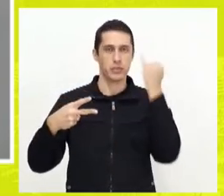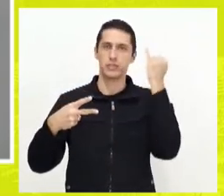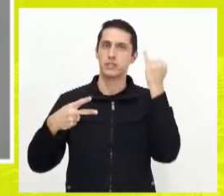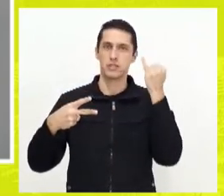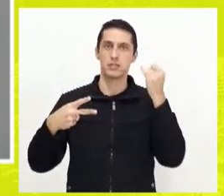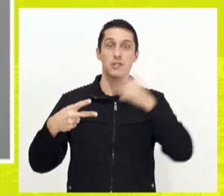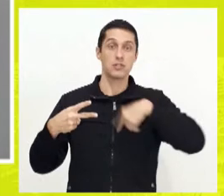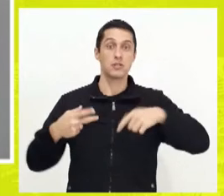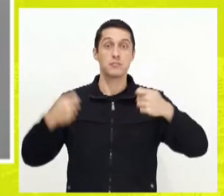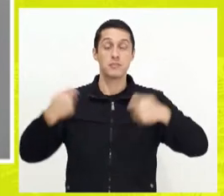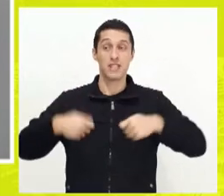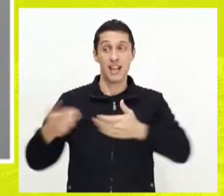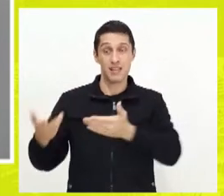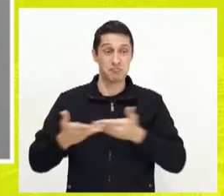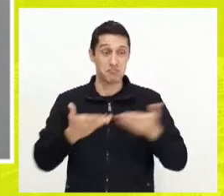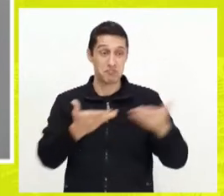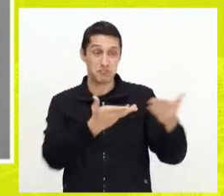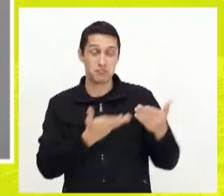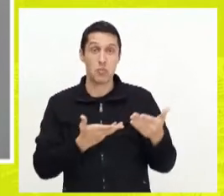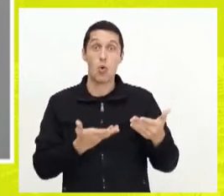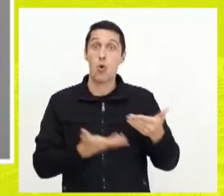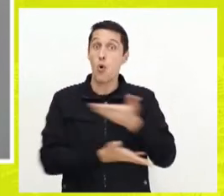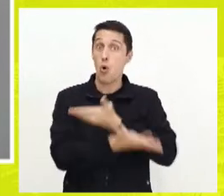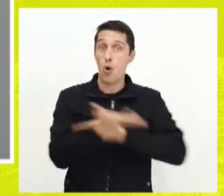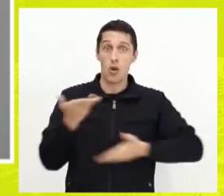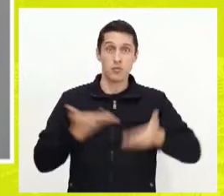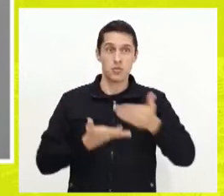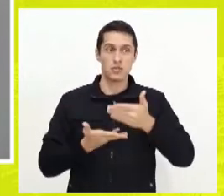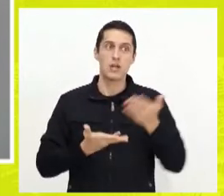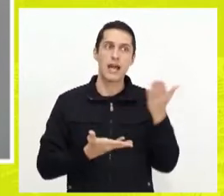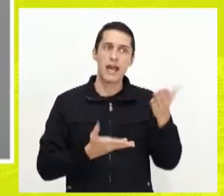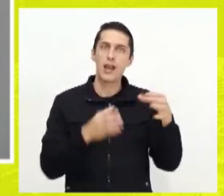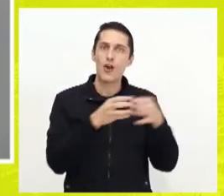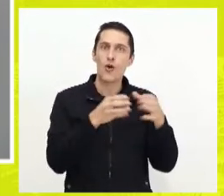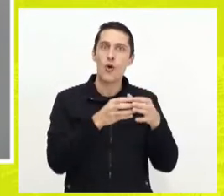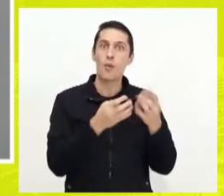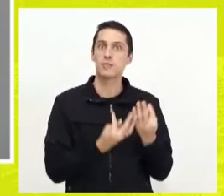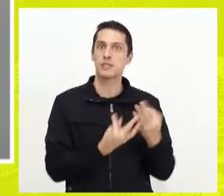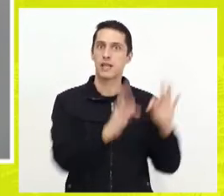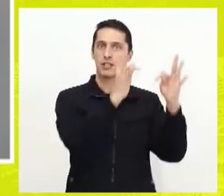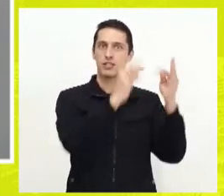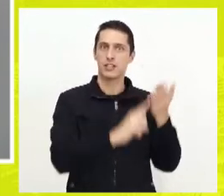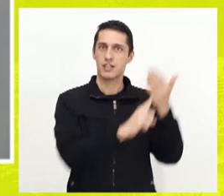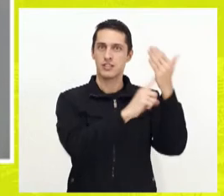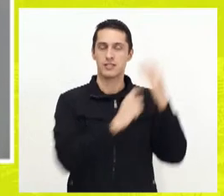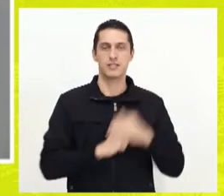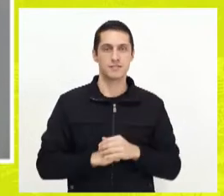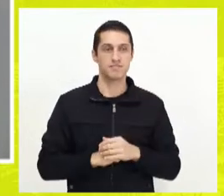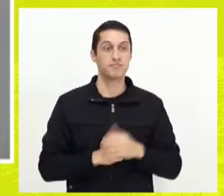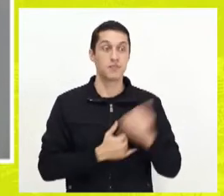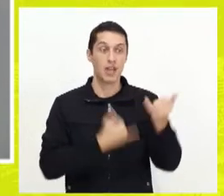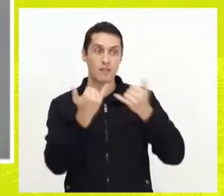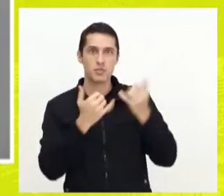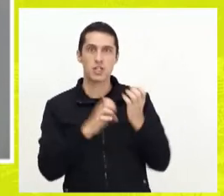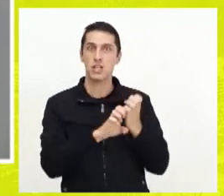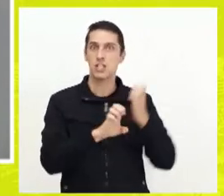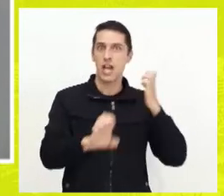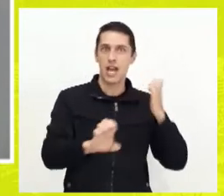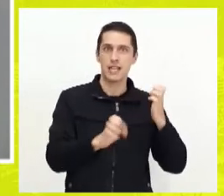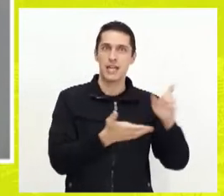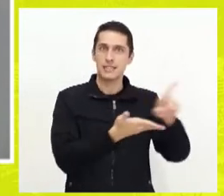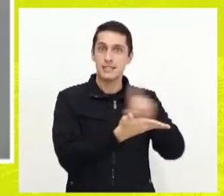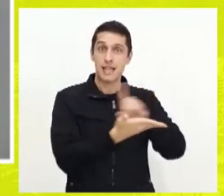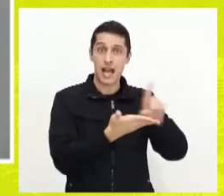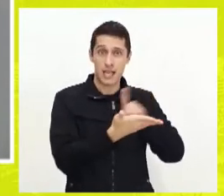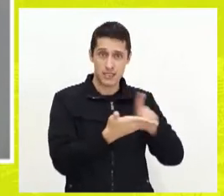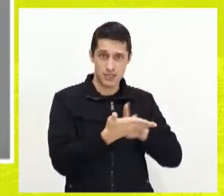collaboration guys from technology information engineering design we